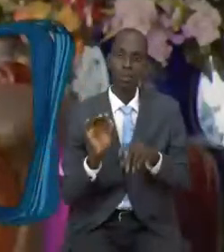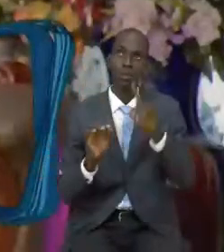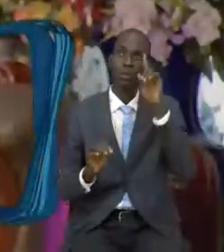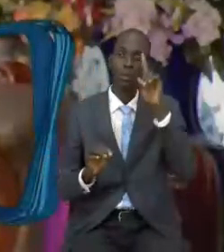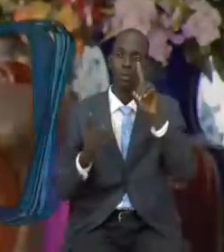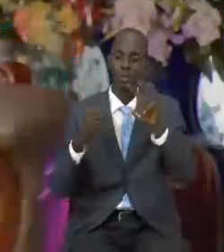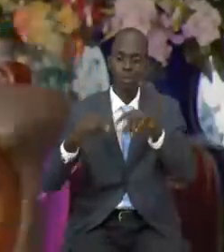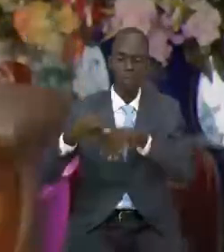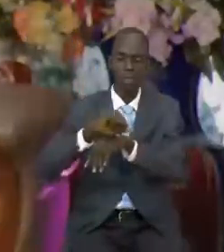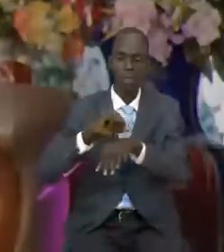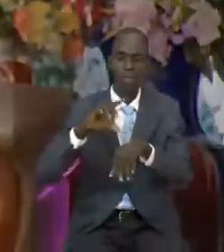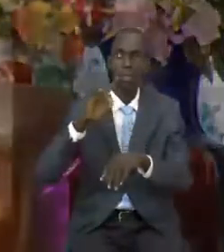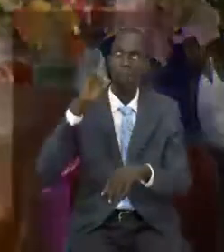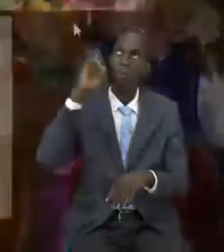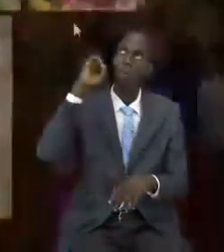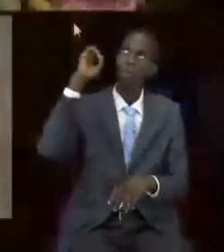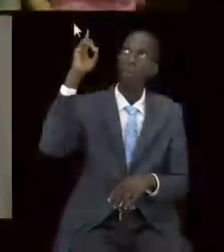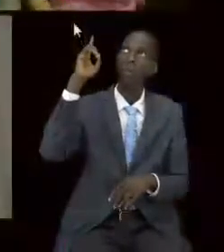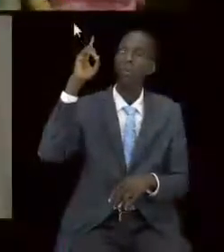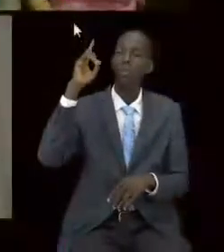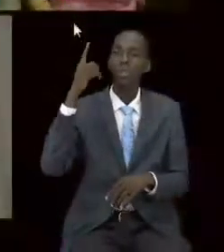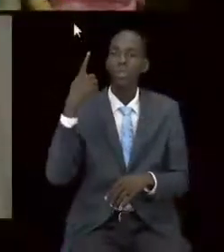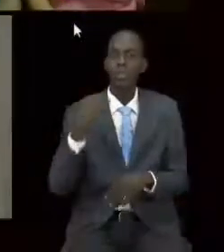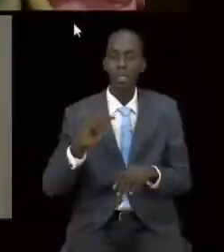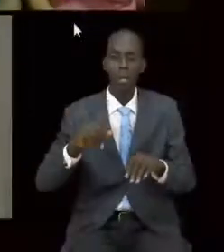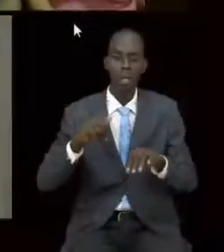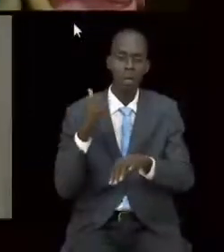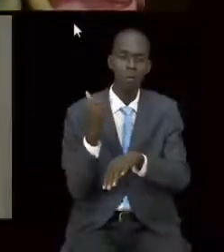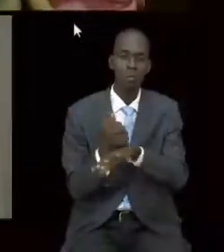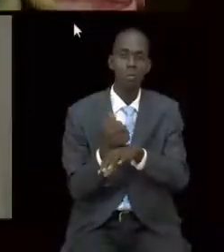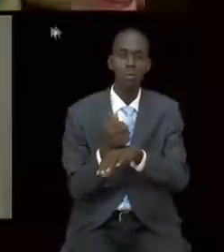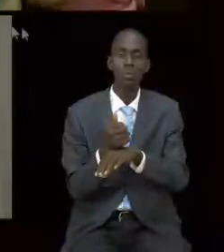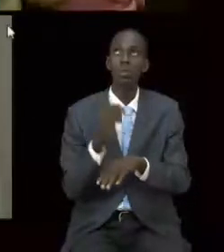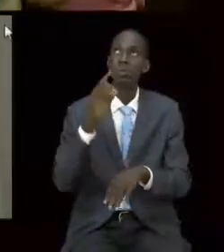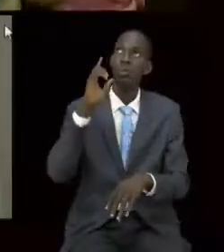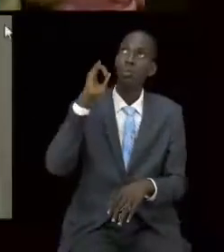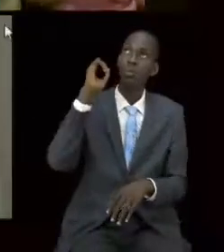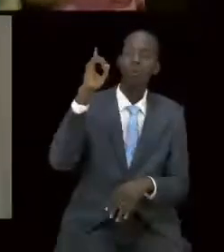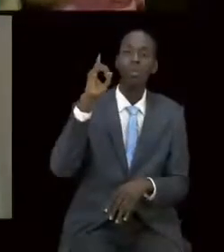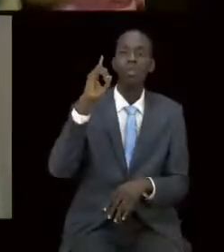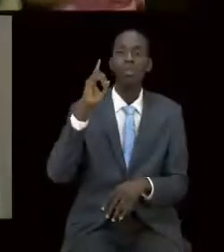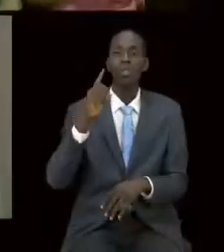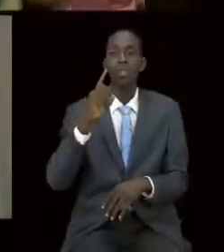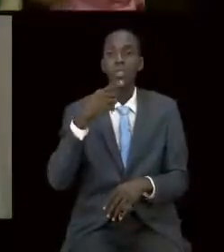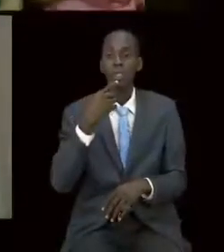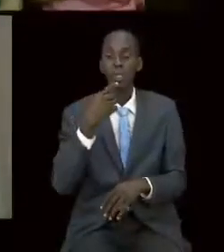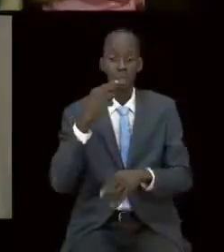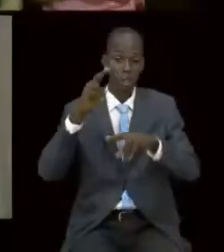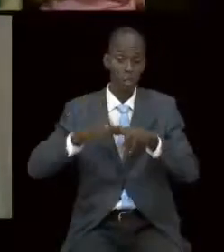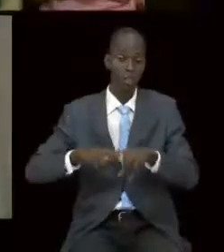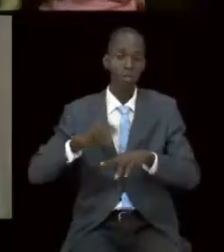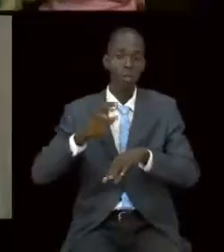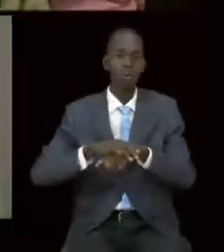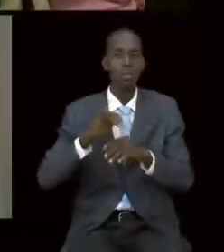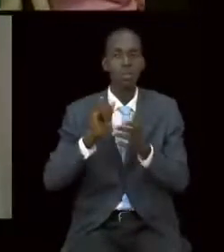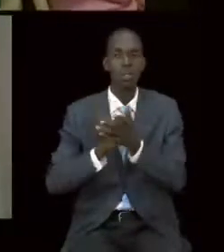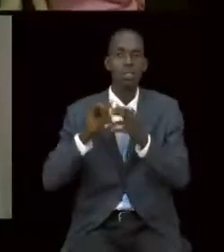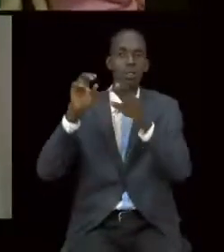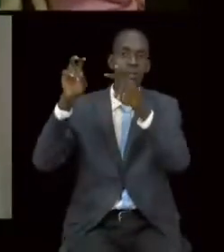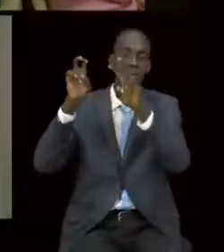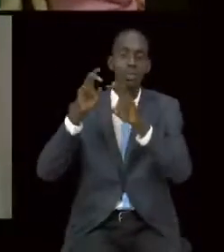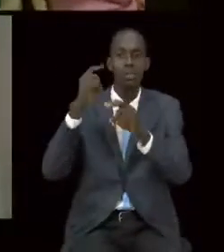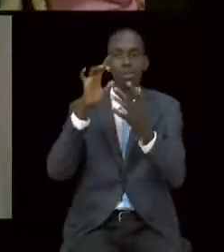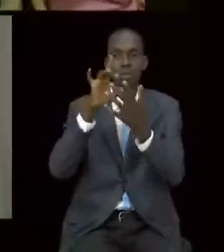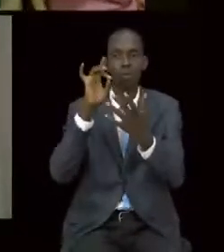anointed one, the approved one, sits on that throne. Satan and